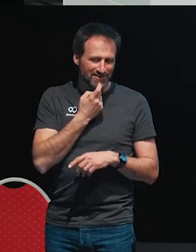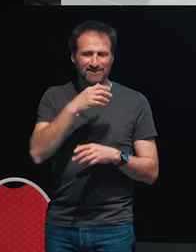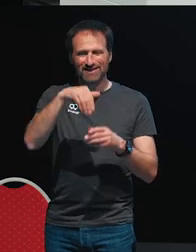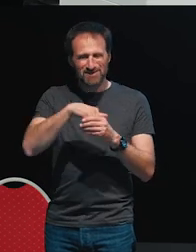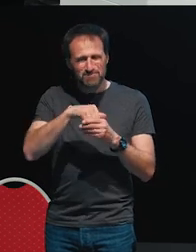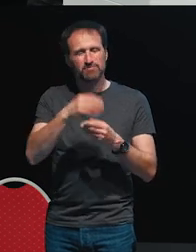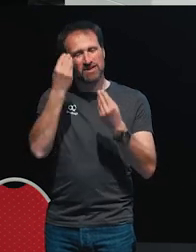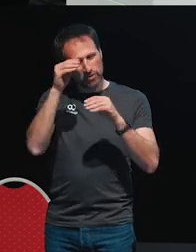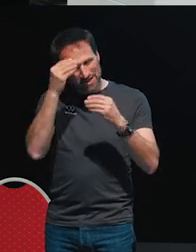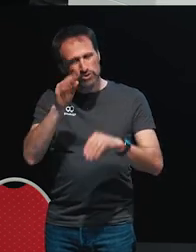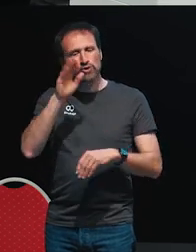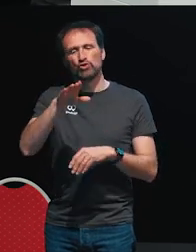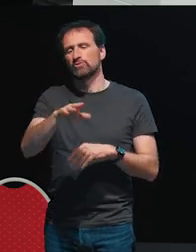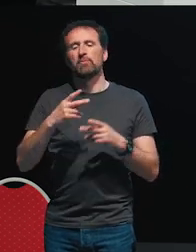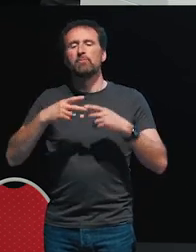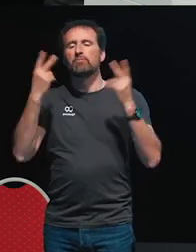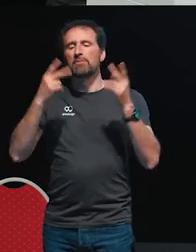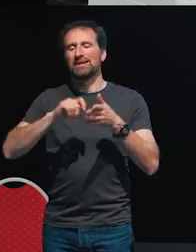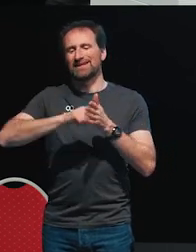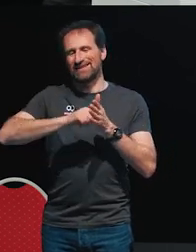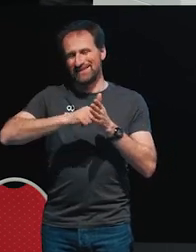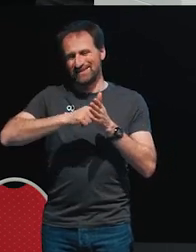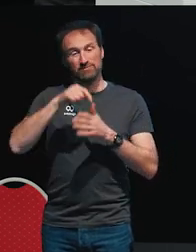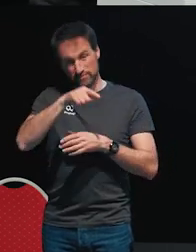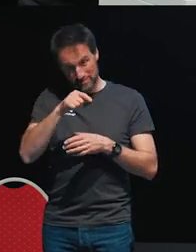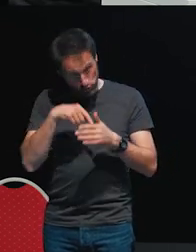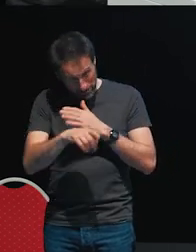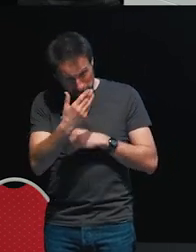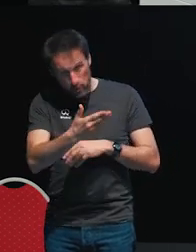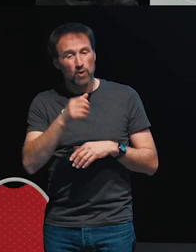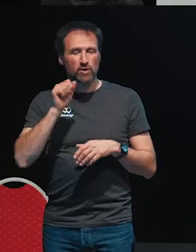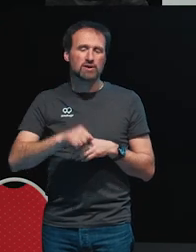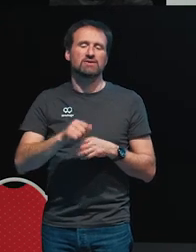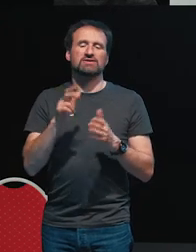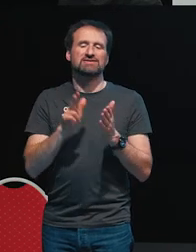your public key, which you can use to verify the signature of your JSON Web Token.